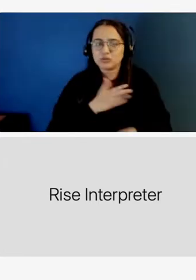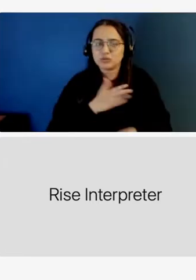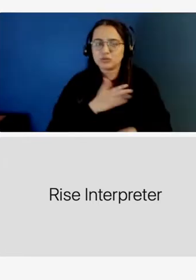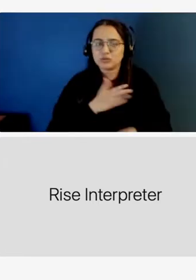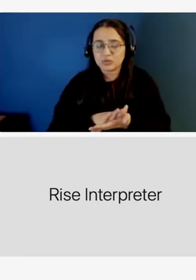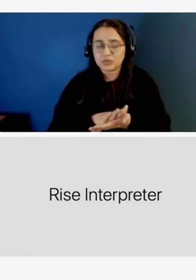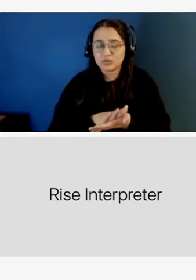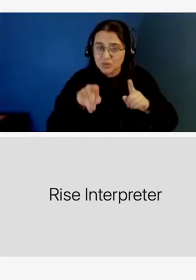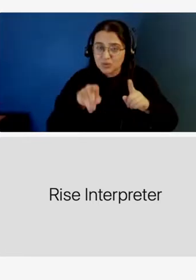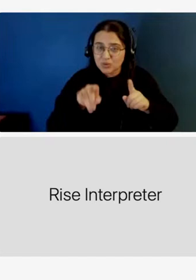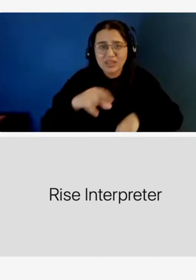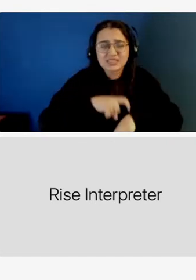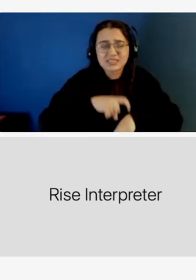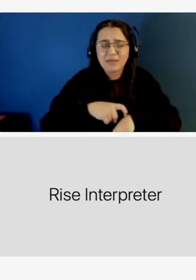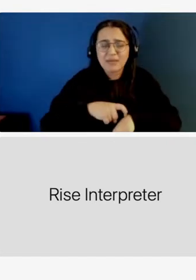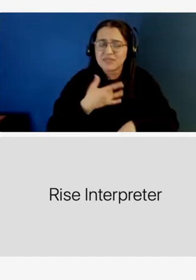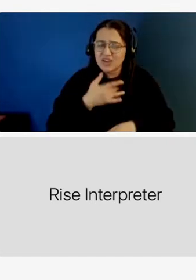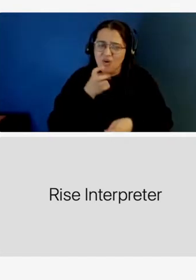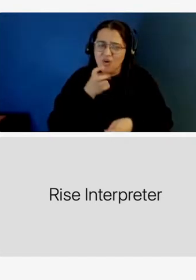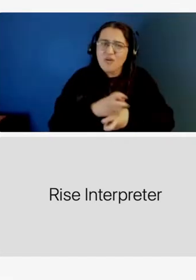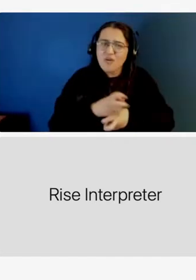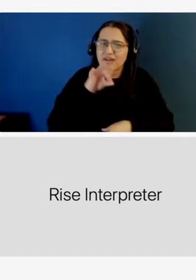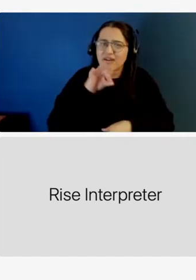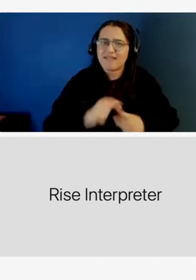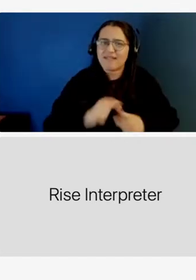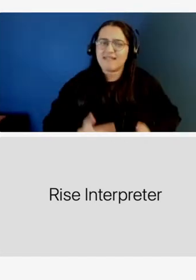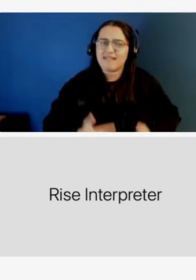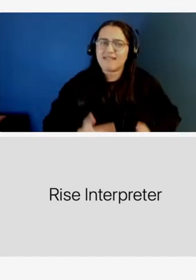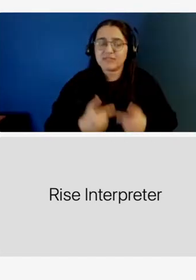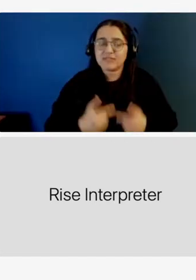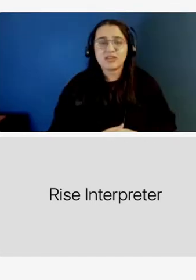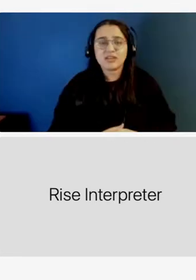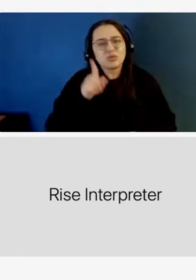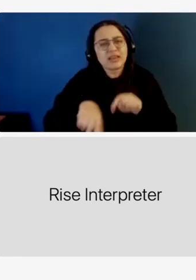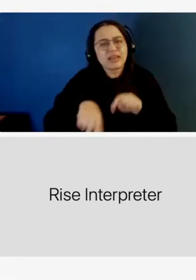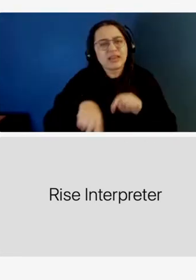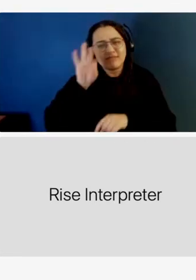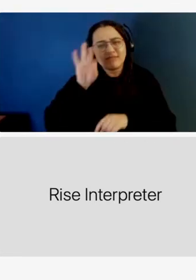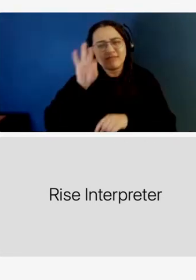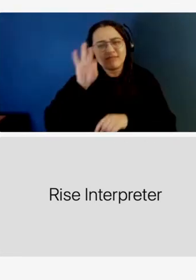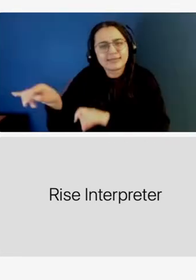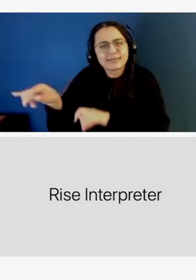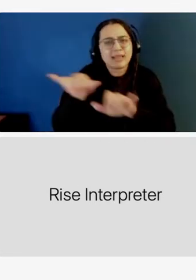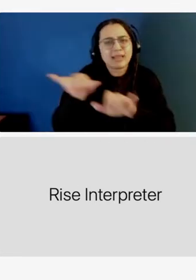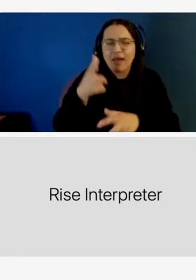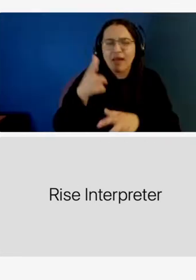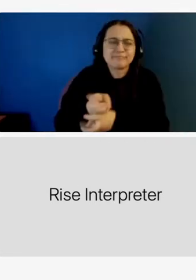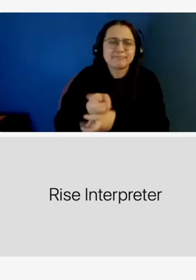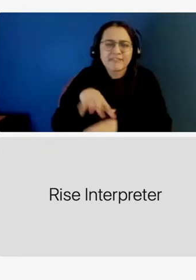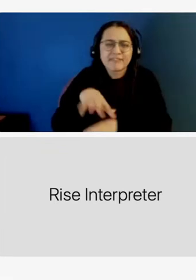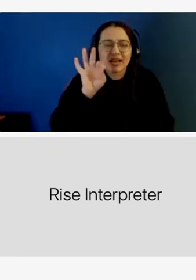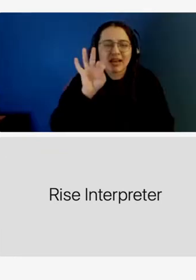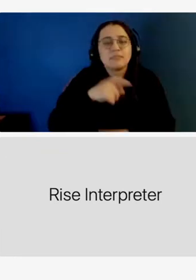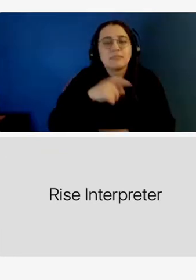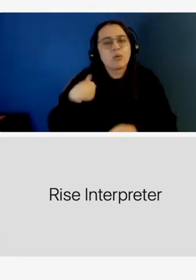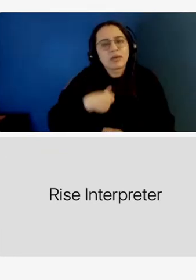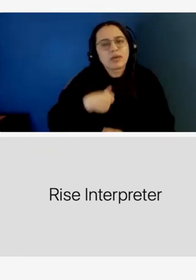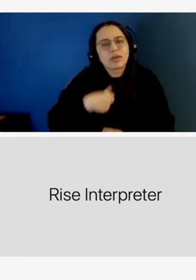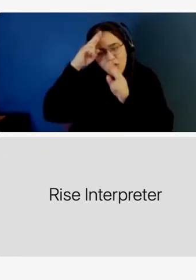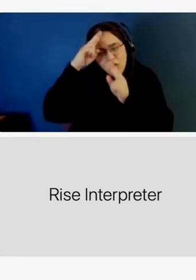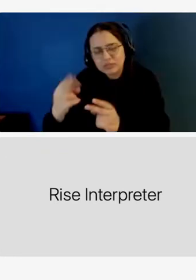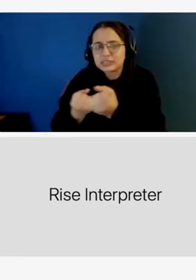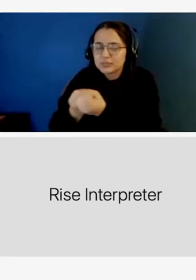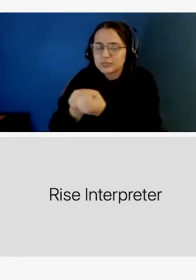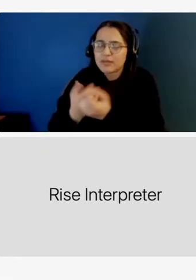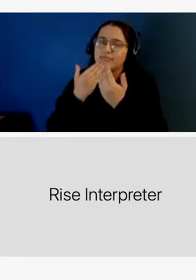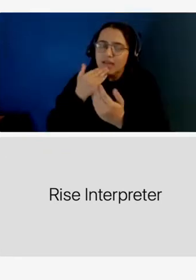lives. You can't replicate people like Mr. Ruiz, but we can honor, support, and be grateful every day he walks through the door because we know